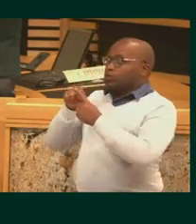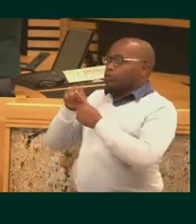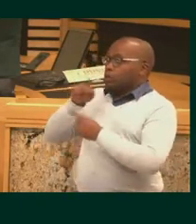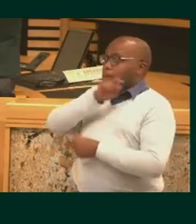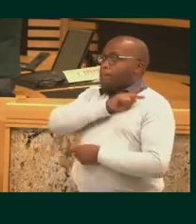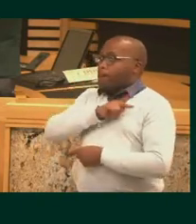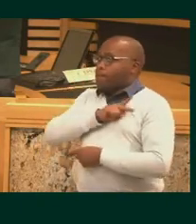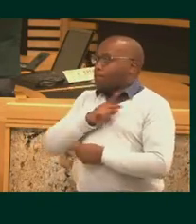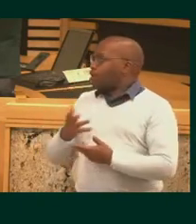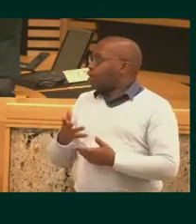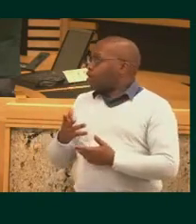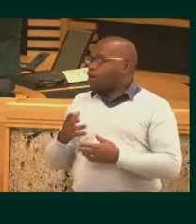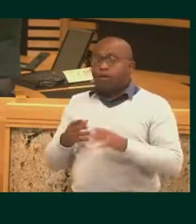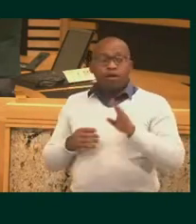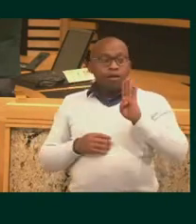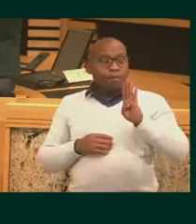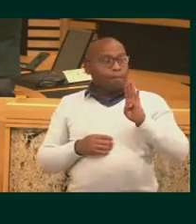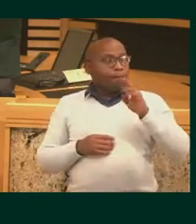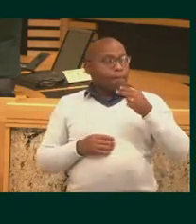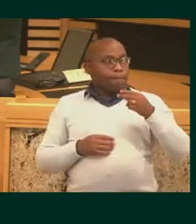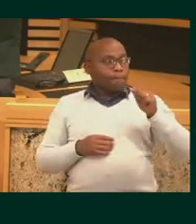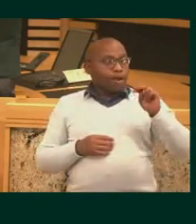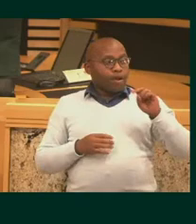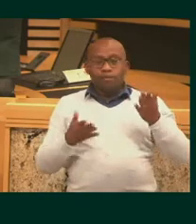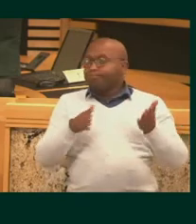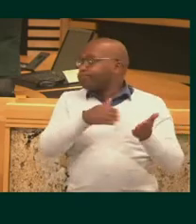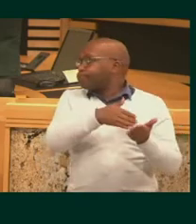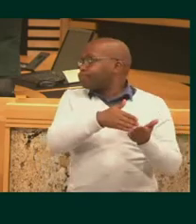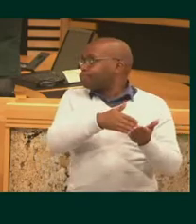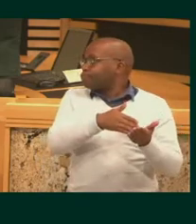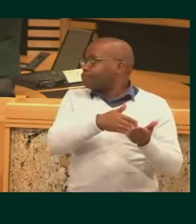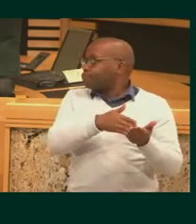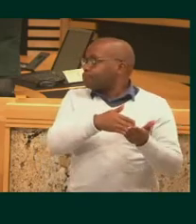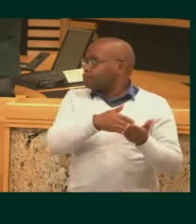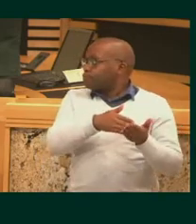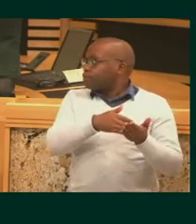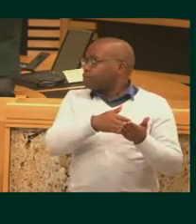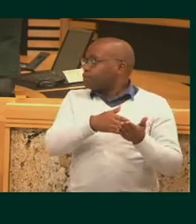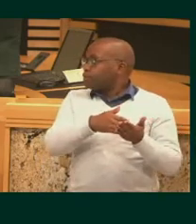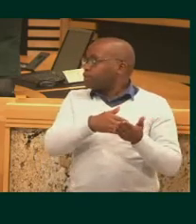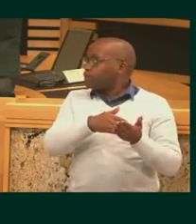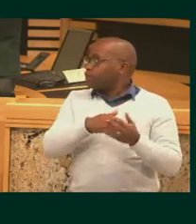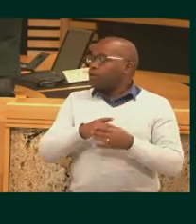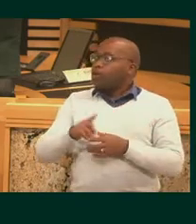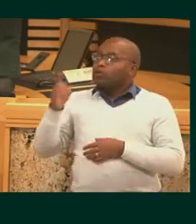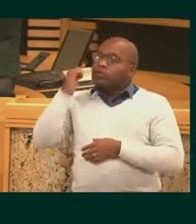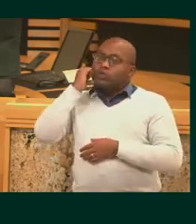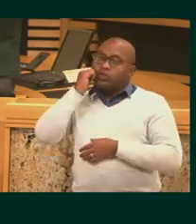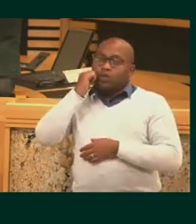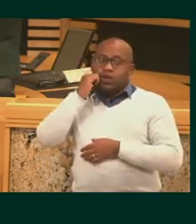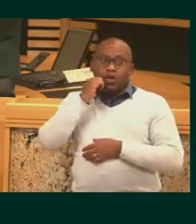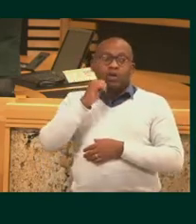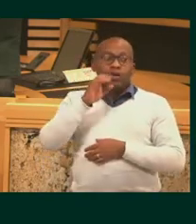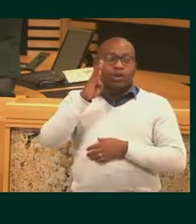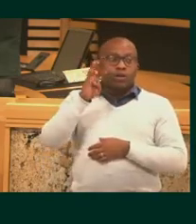Premier oh sorry let me indicate that honorable Von Bren R is representing oral